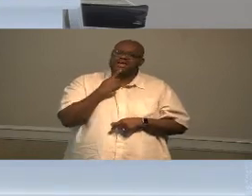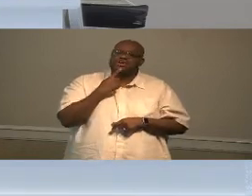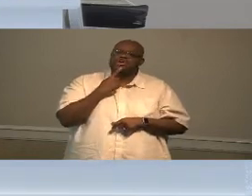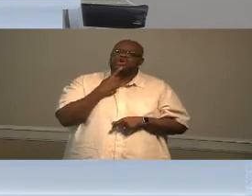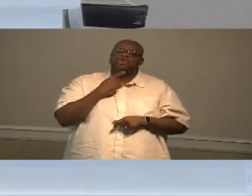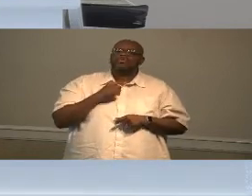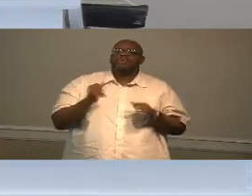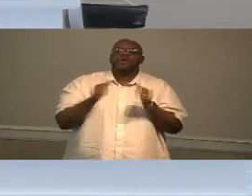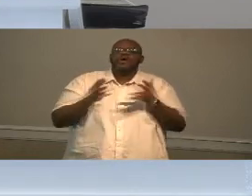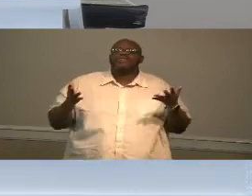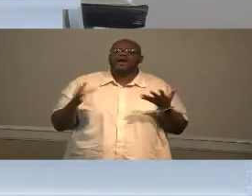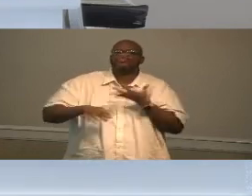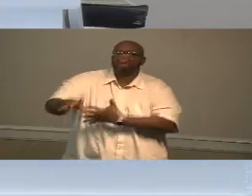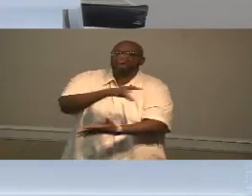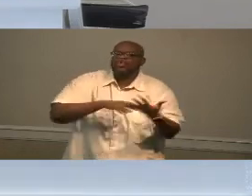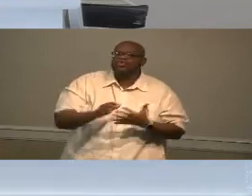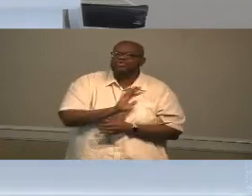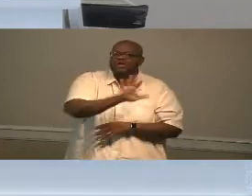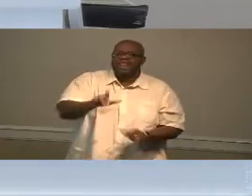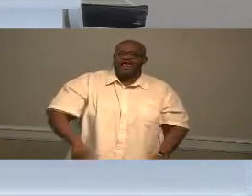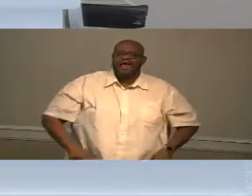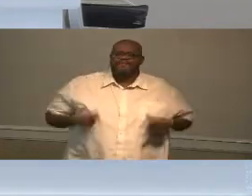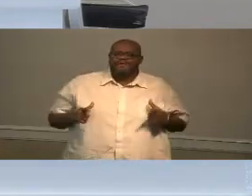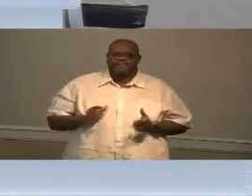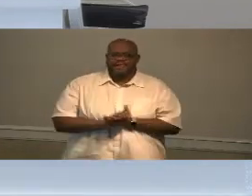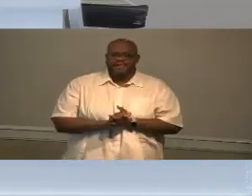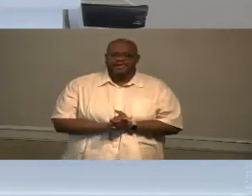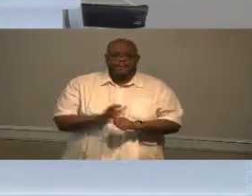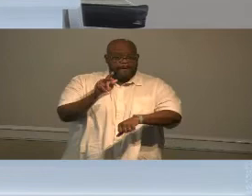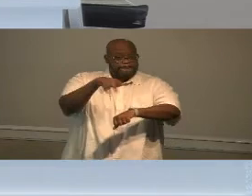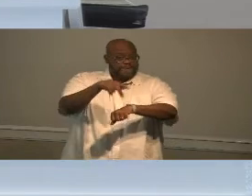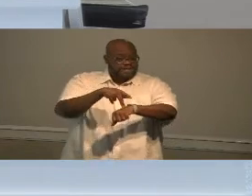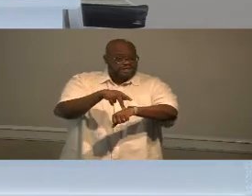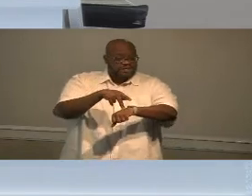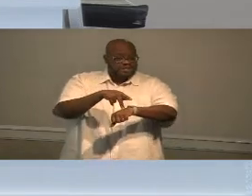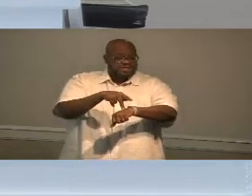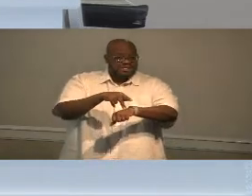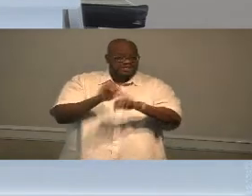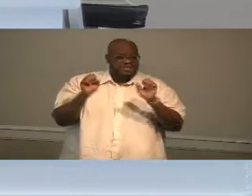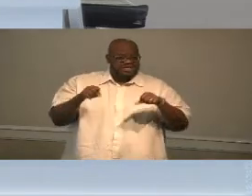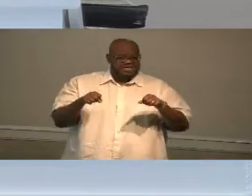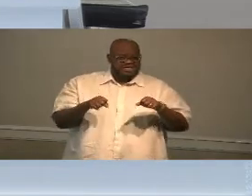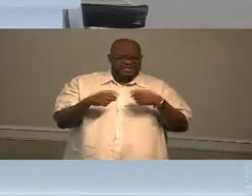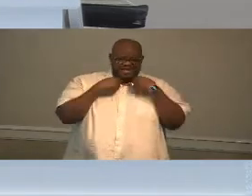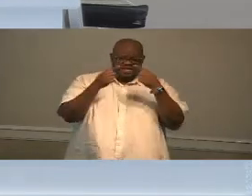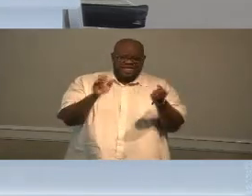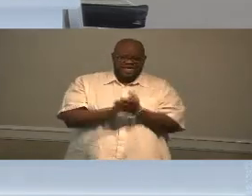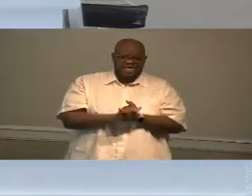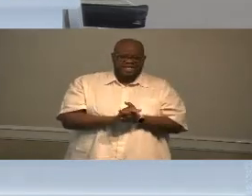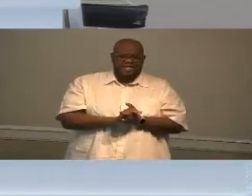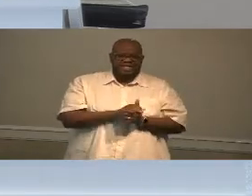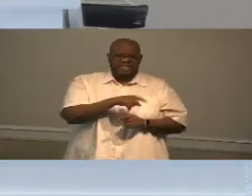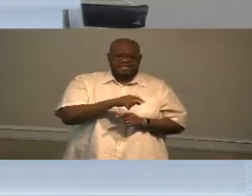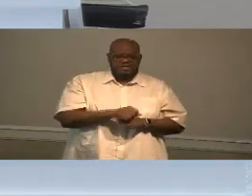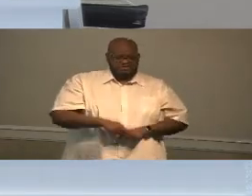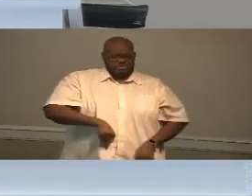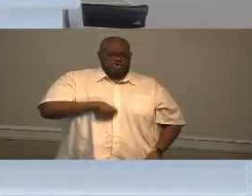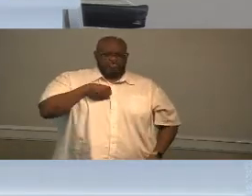are witnesses. This particular disciple, I want to lift Peter. He can declare it. He's positioned there. You know Peter,